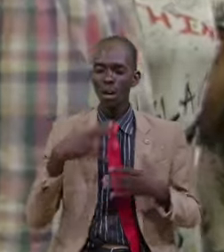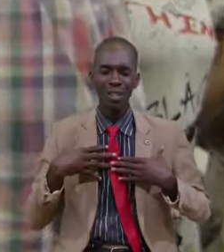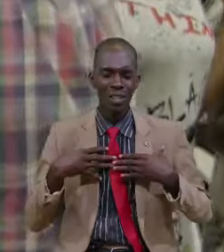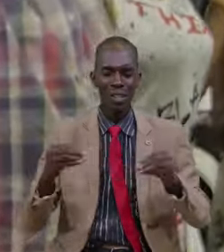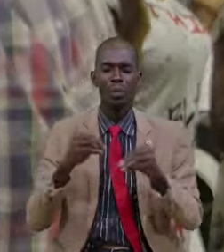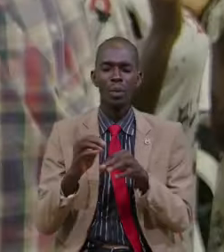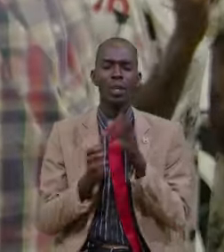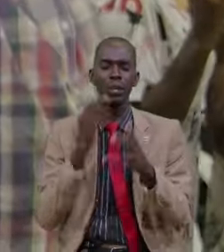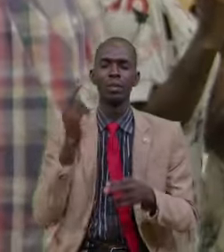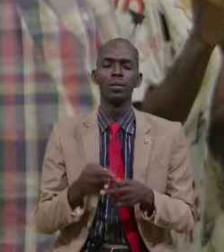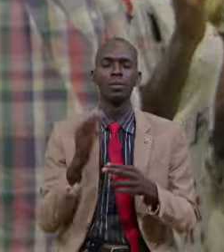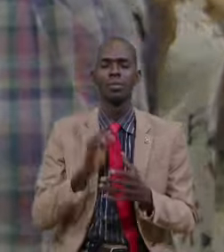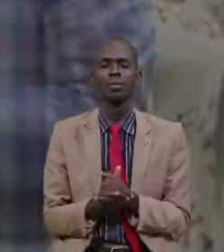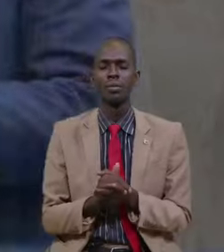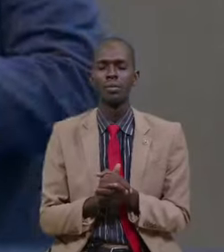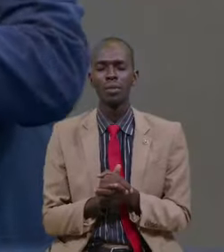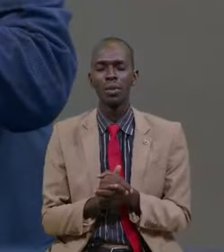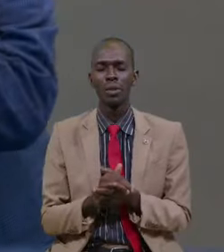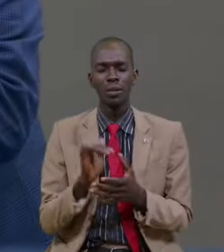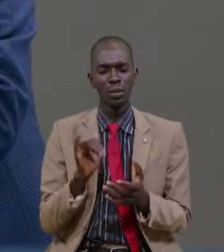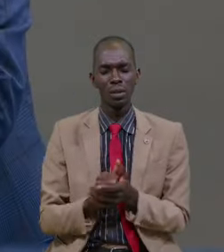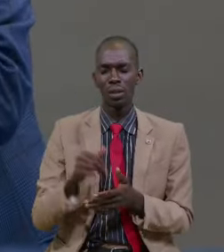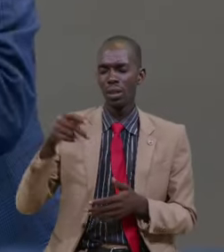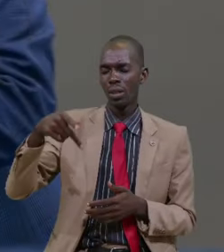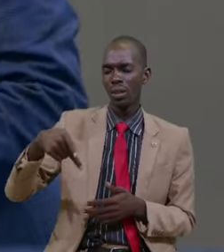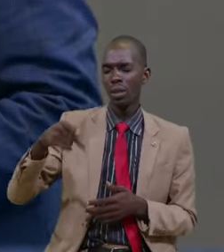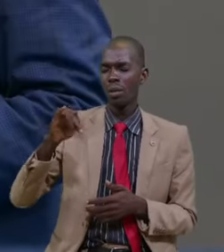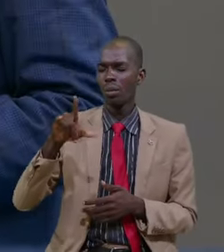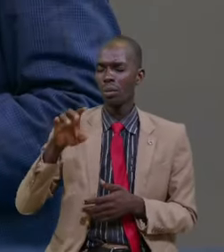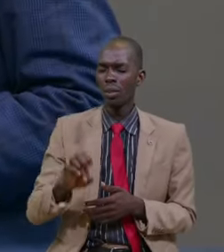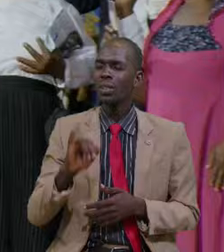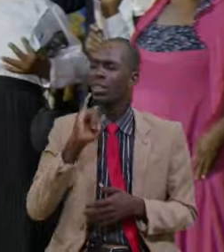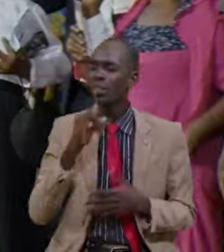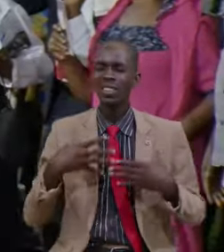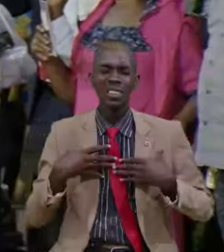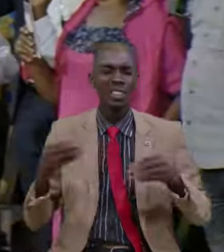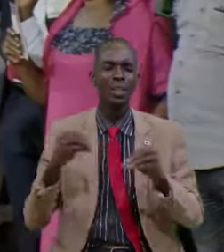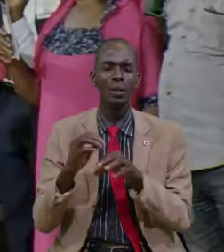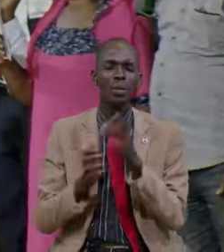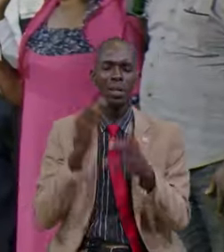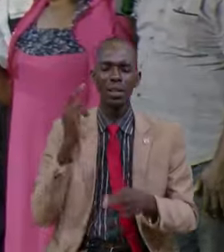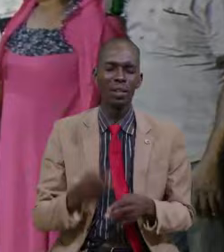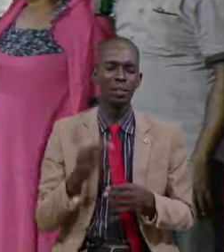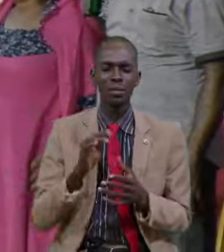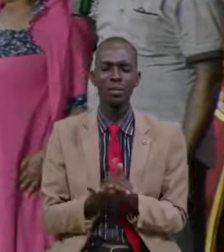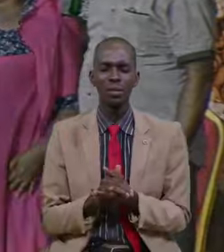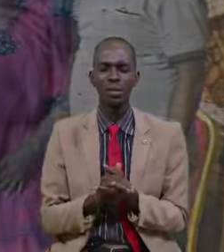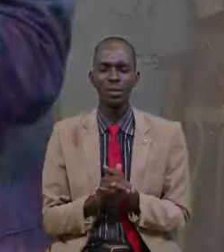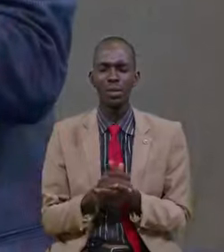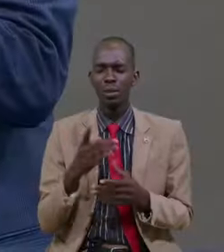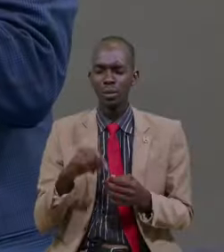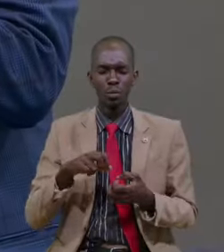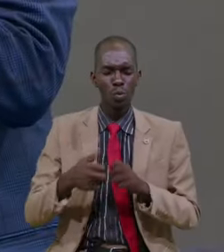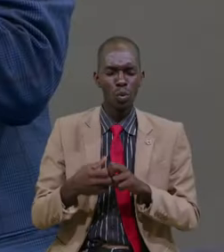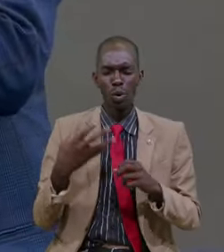name. That pile is healed in Jesus' name. The issue of blood,